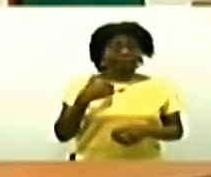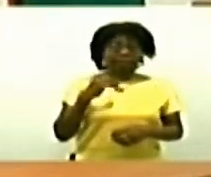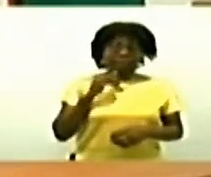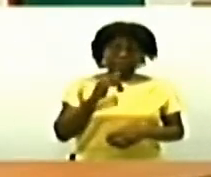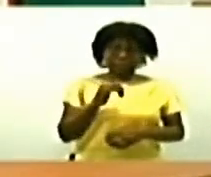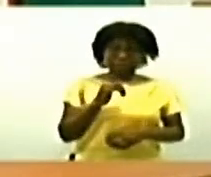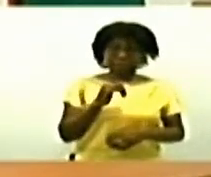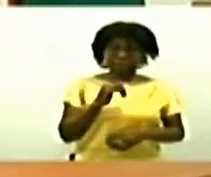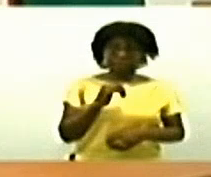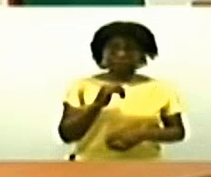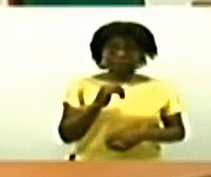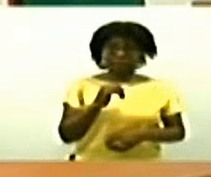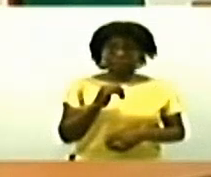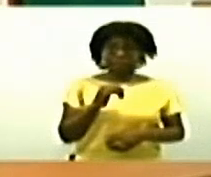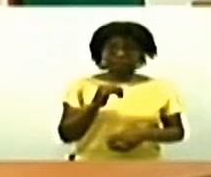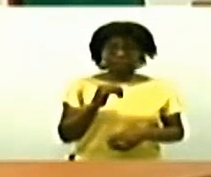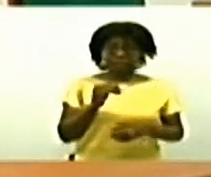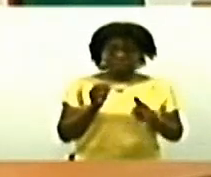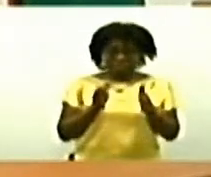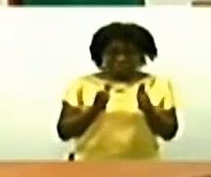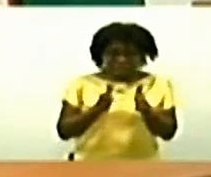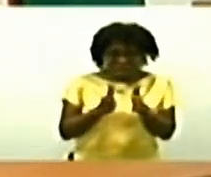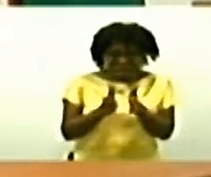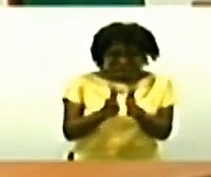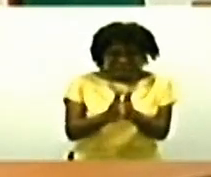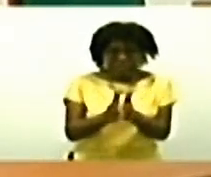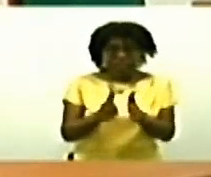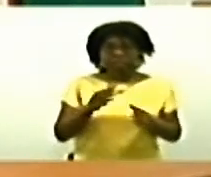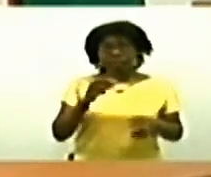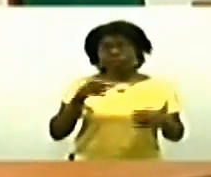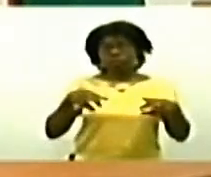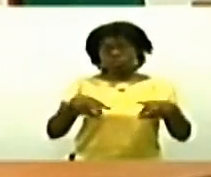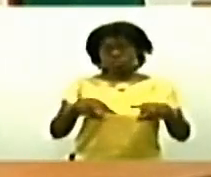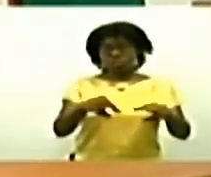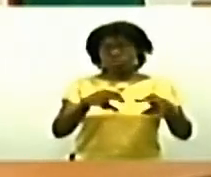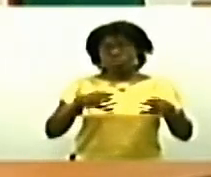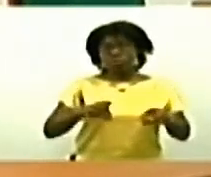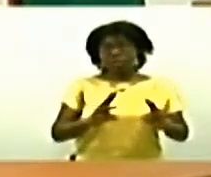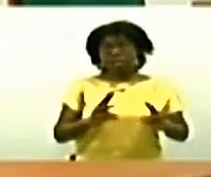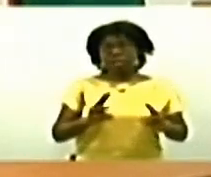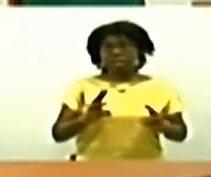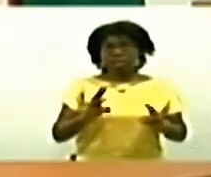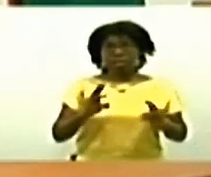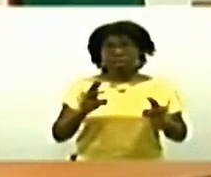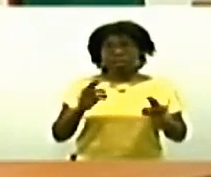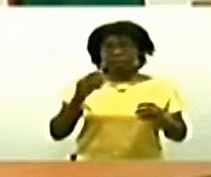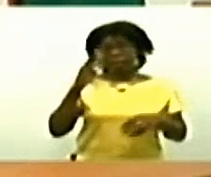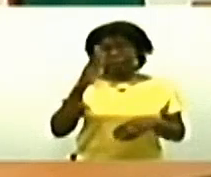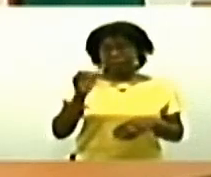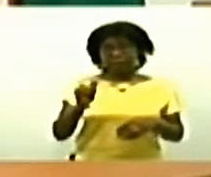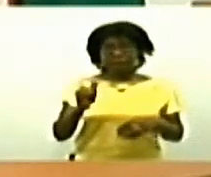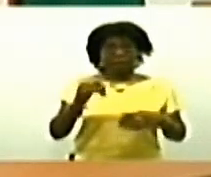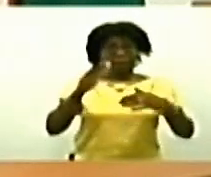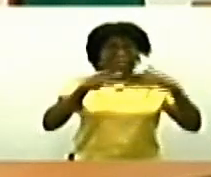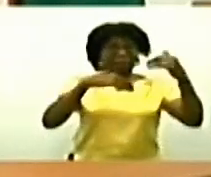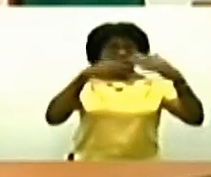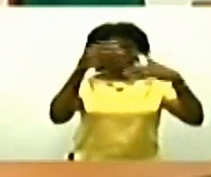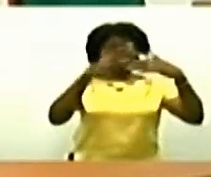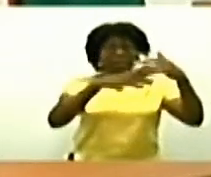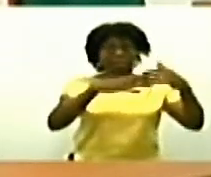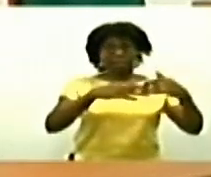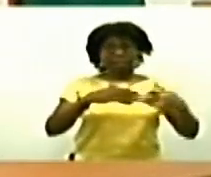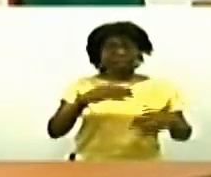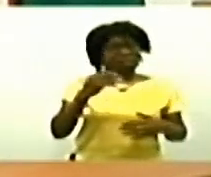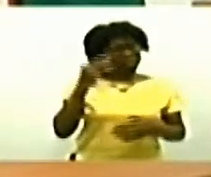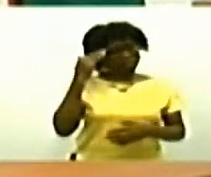is the narrowing of our roadways by the unrestrained building right. You know, the public